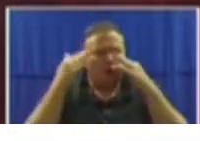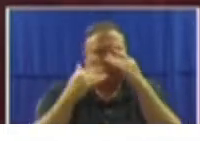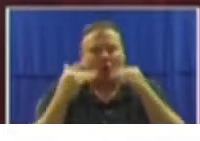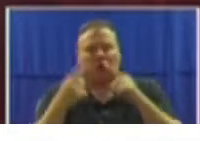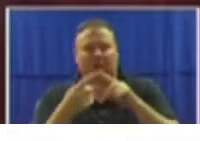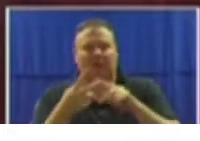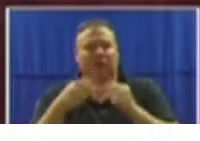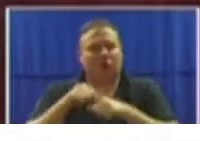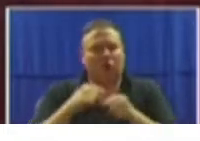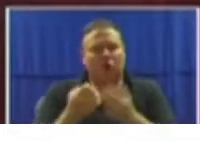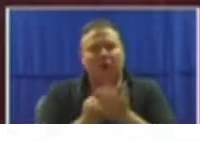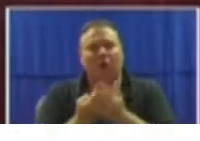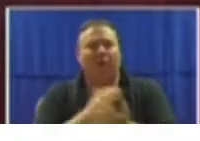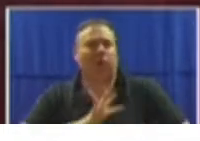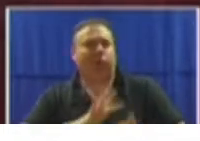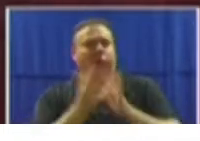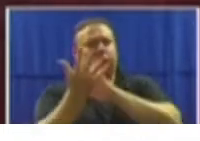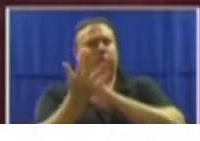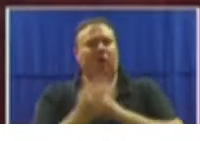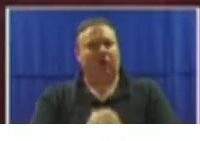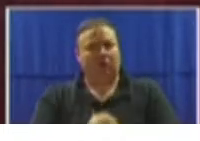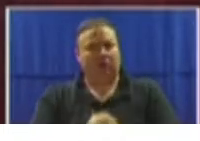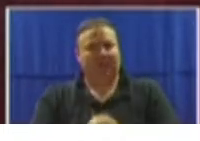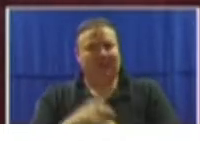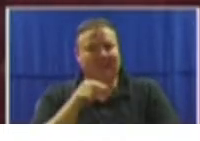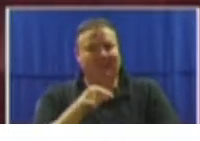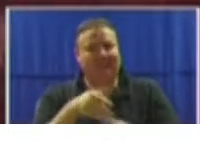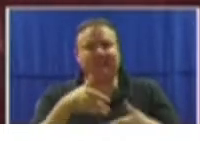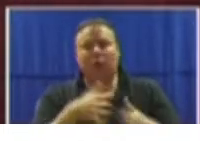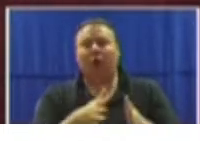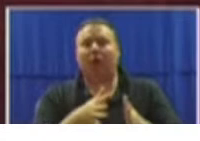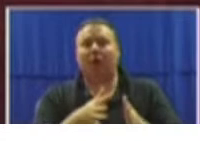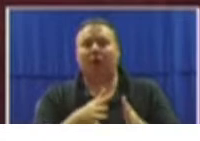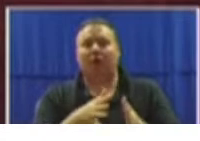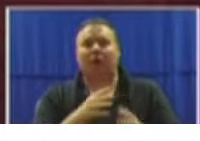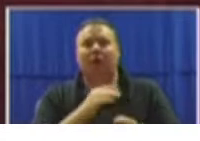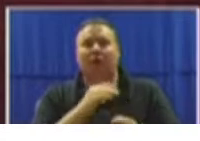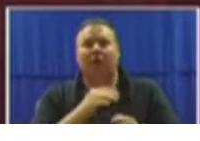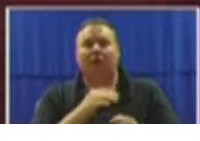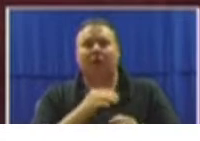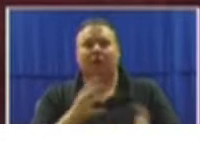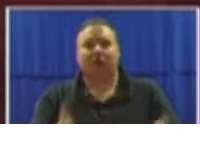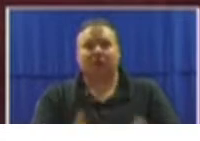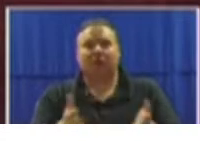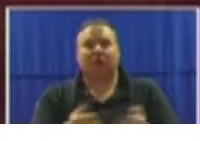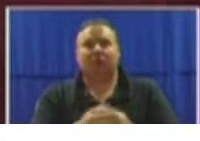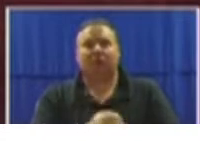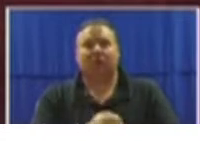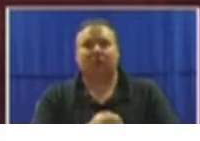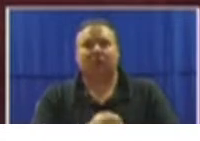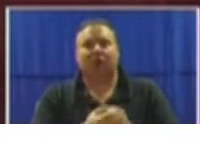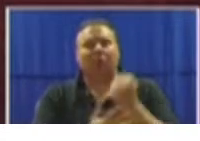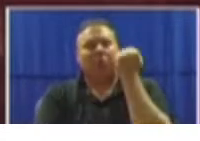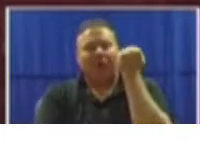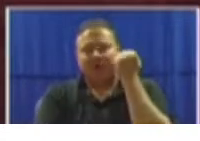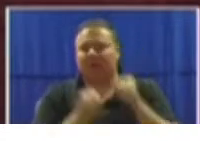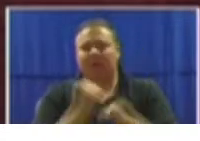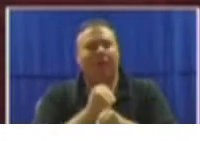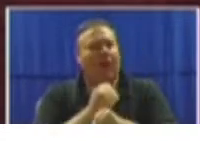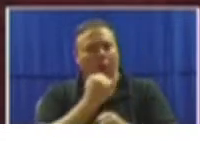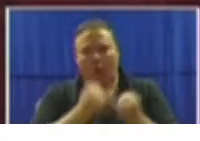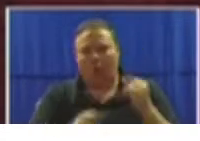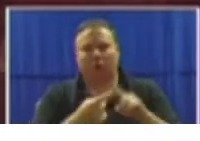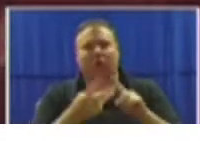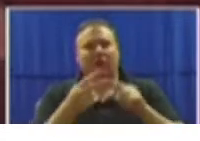socio-economic distress. This was in no small part fueled not only by the ever-widening chasm of poverty, inequality